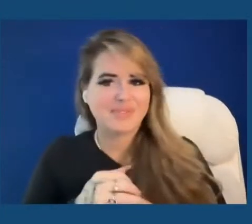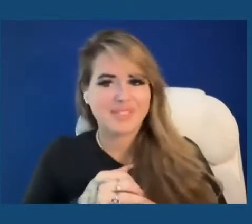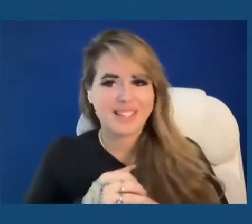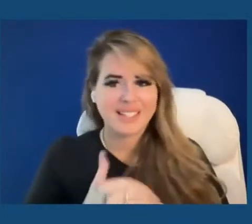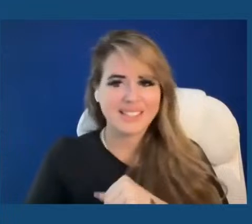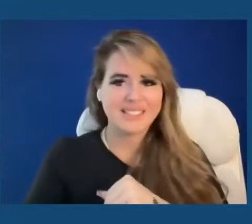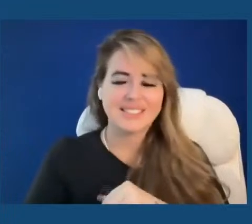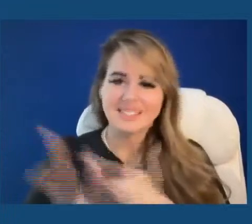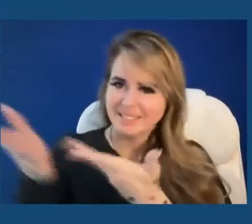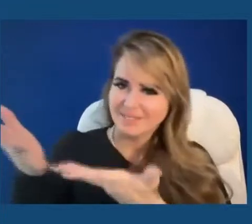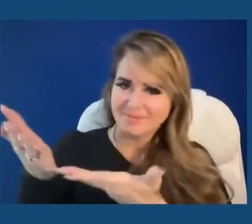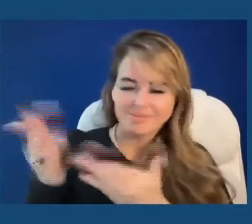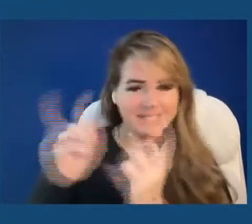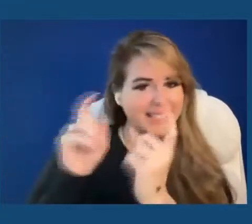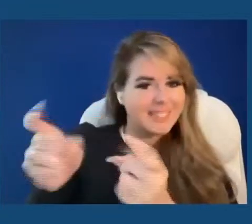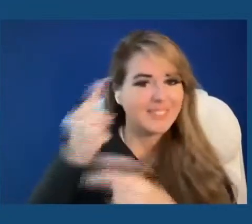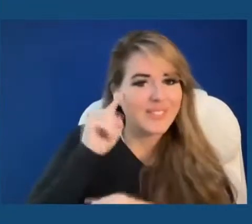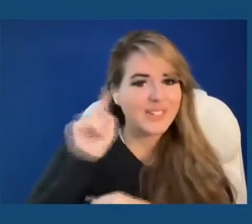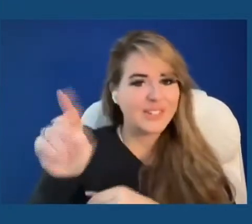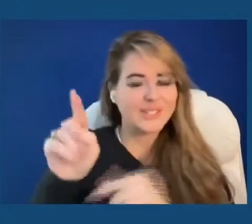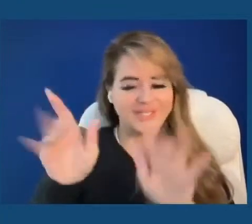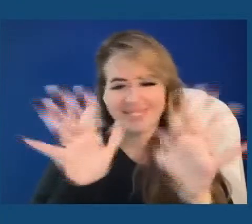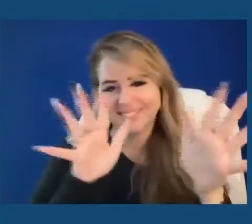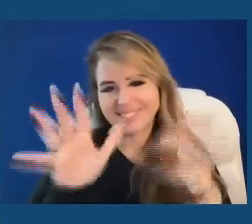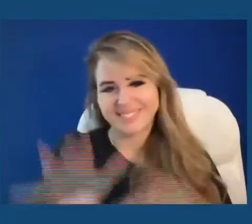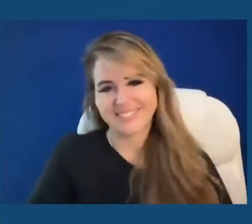Have a little gift for you.